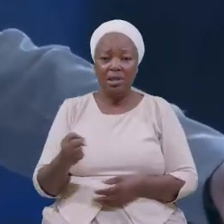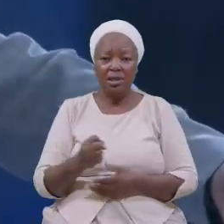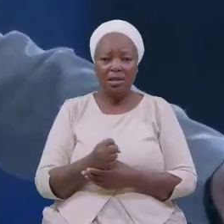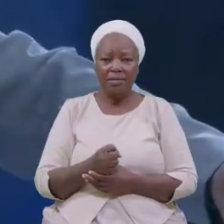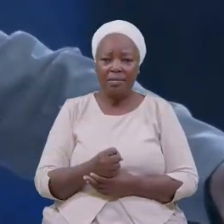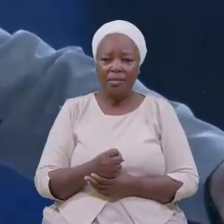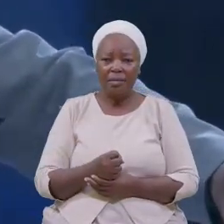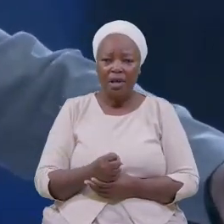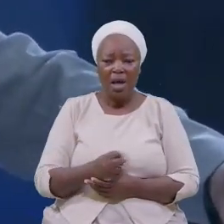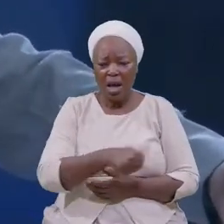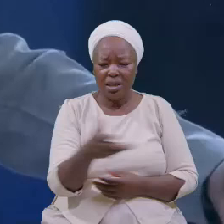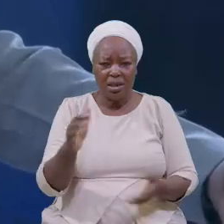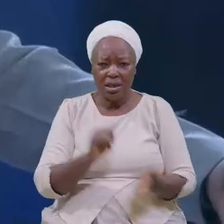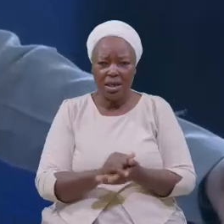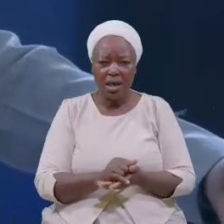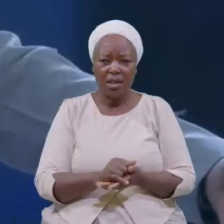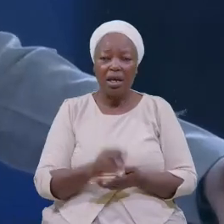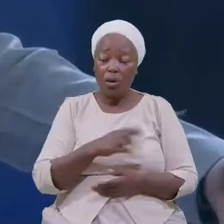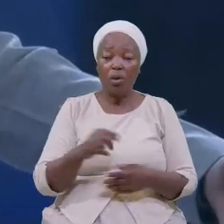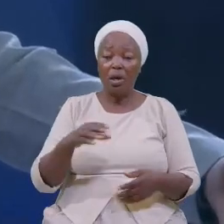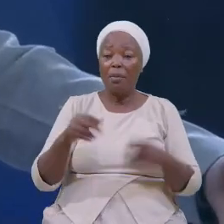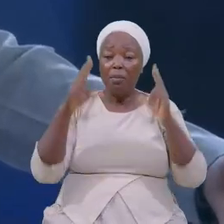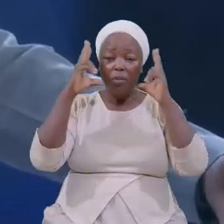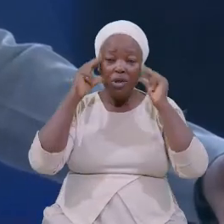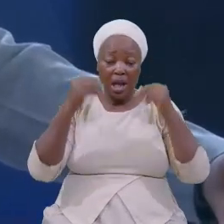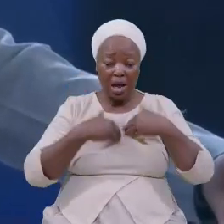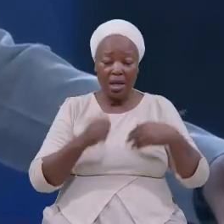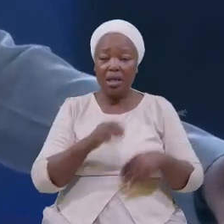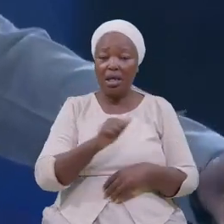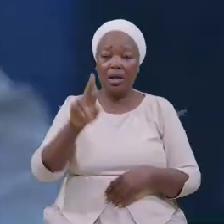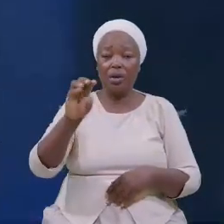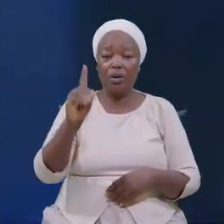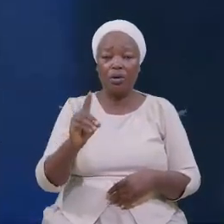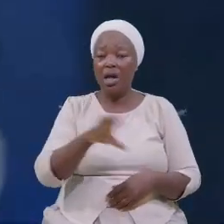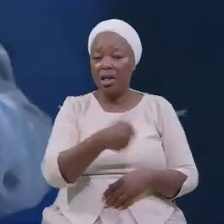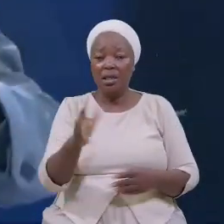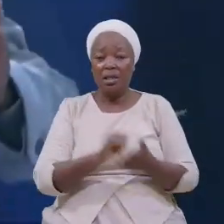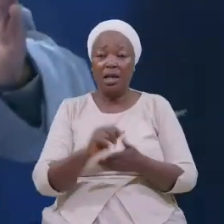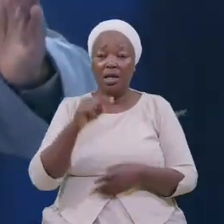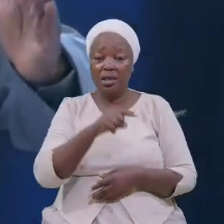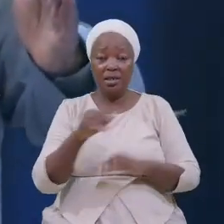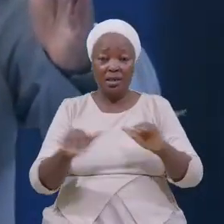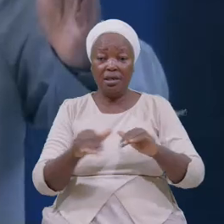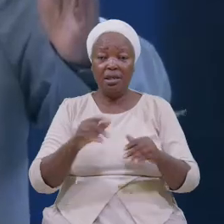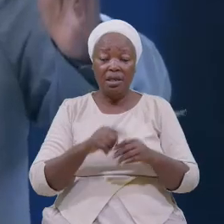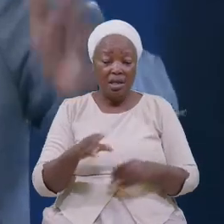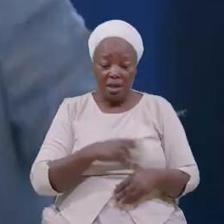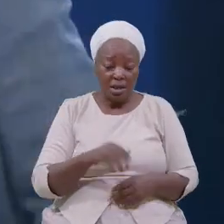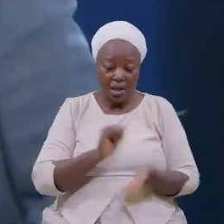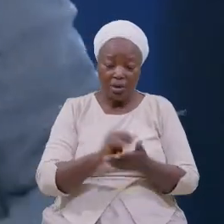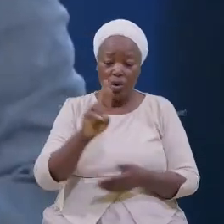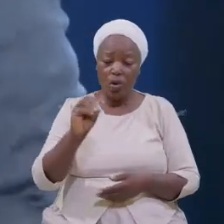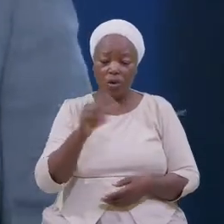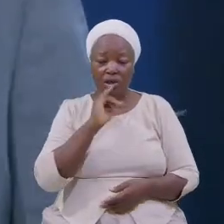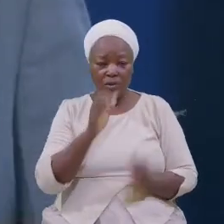Whatever he did, the rod was in his hand. If he wanted to part the sea, the Red